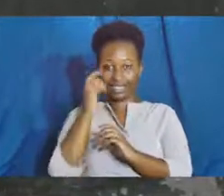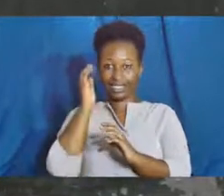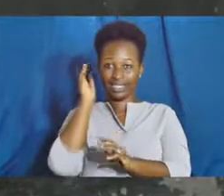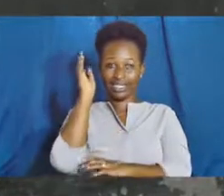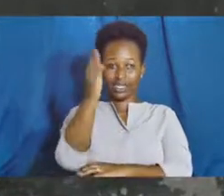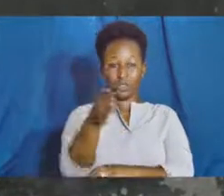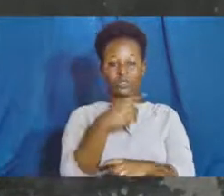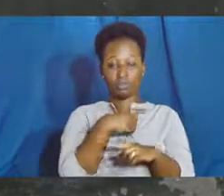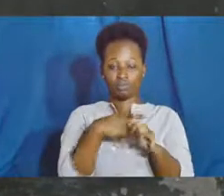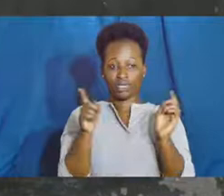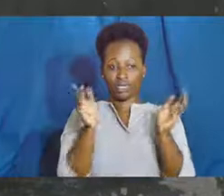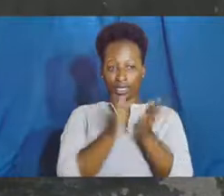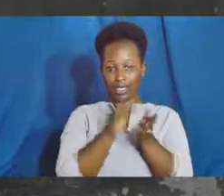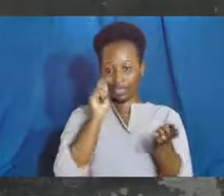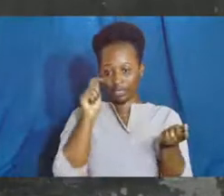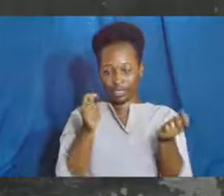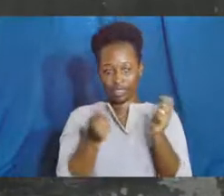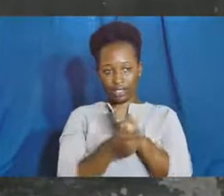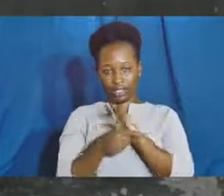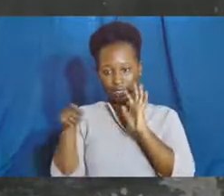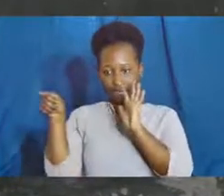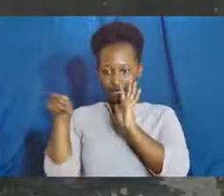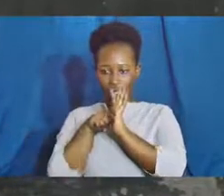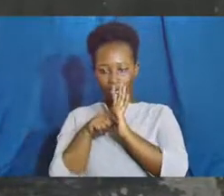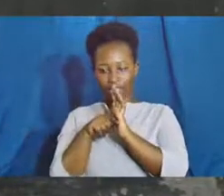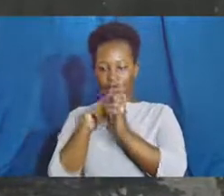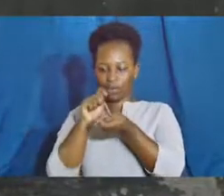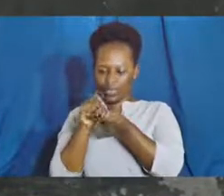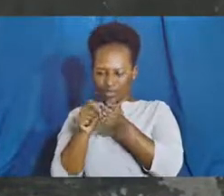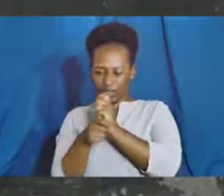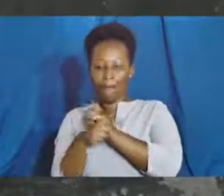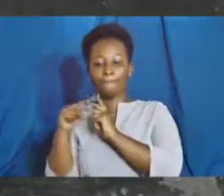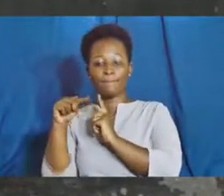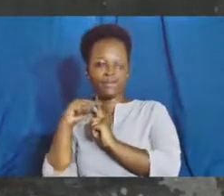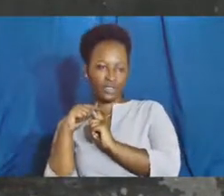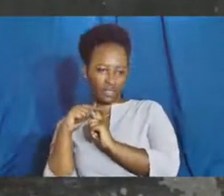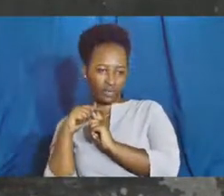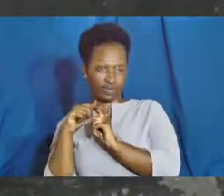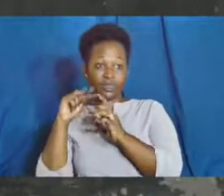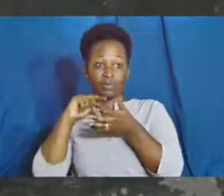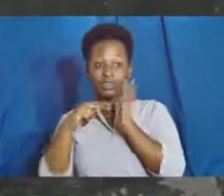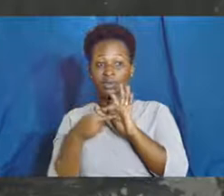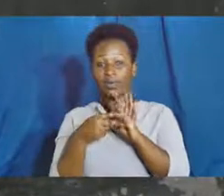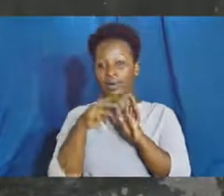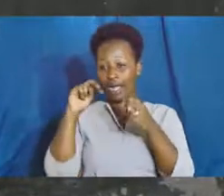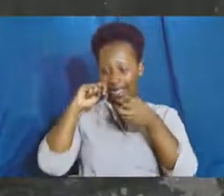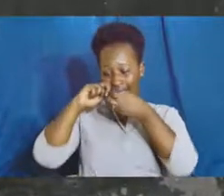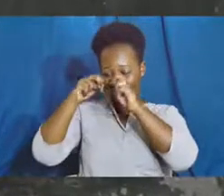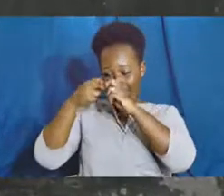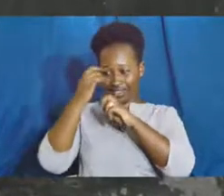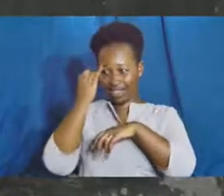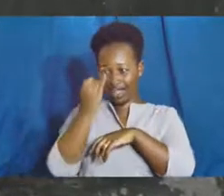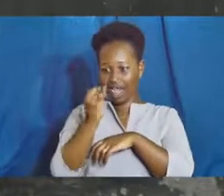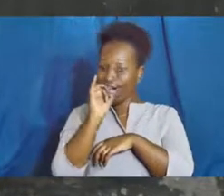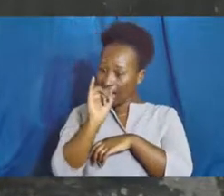but changing again the negative into positive. It means that the current I1 will now be equal